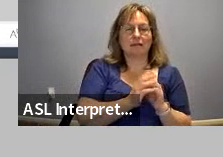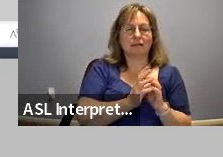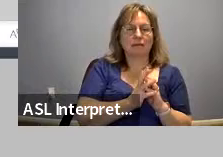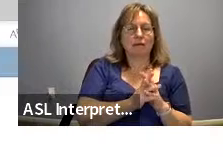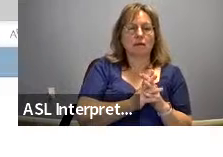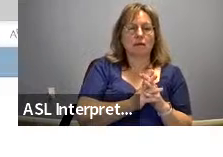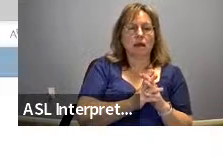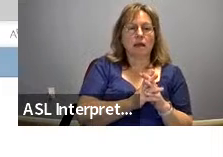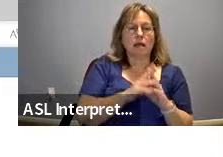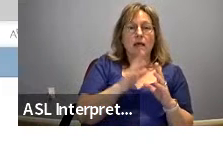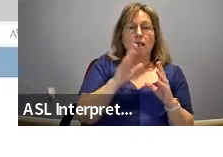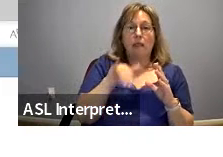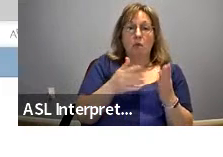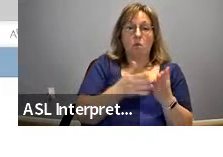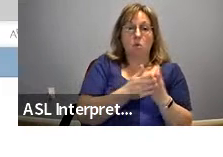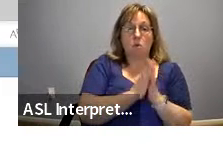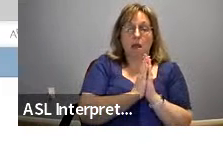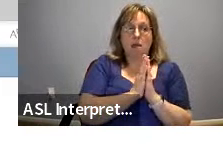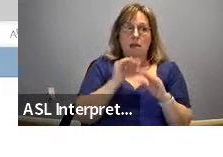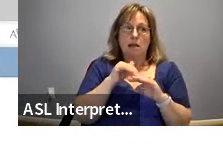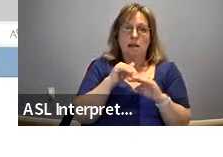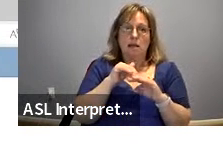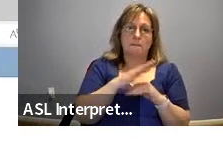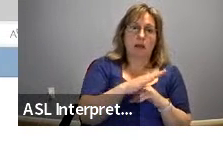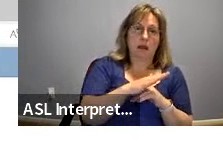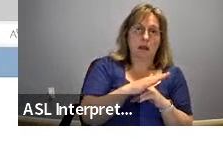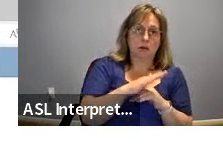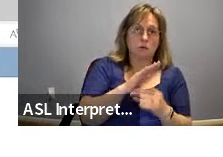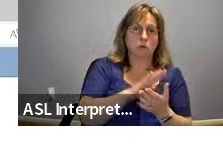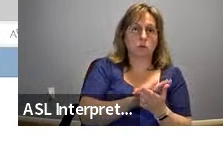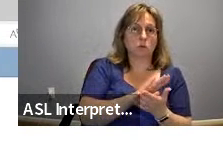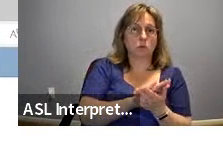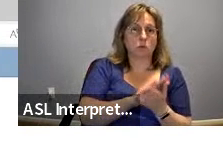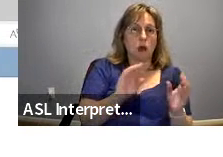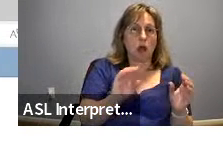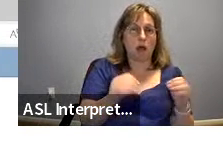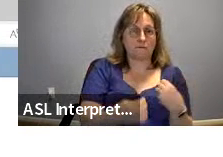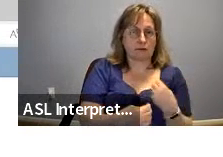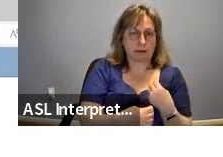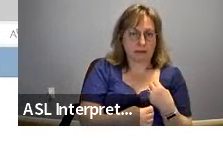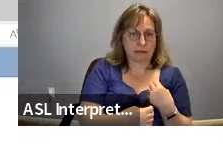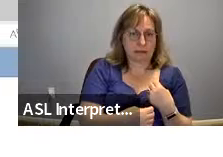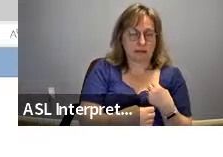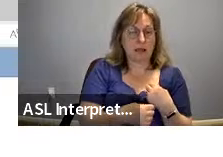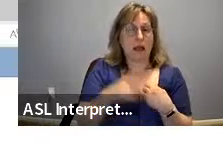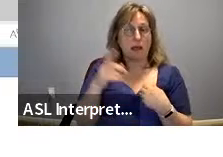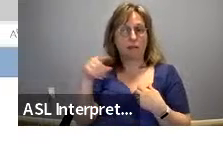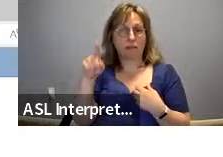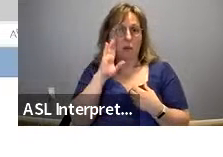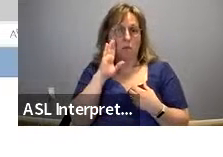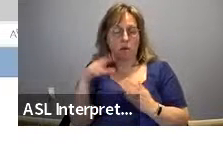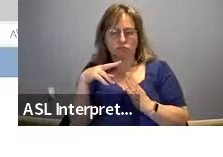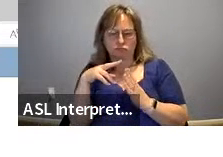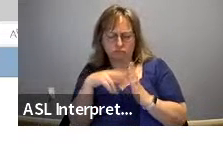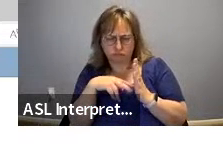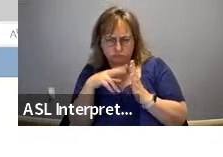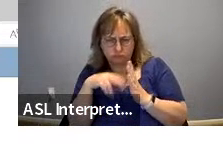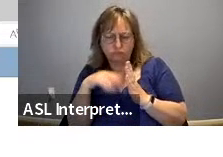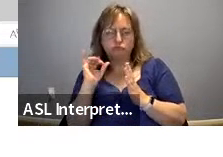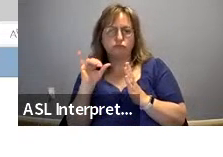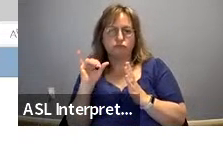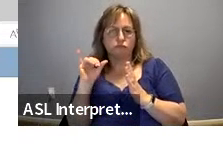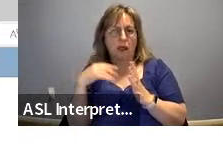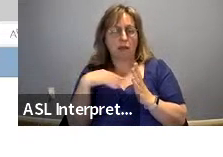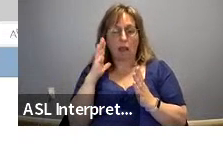And then that request is actually submitted to the school's office and they'll review it and they'll